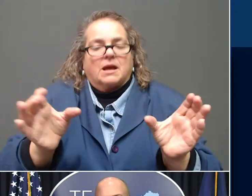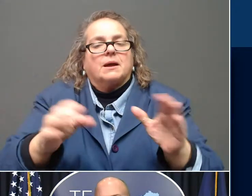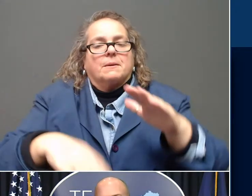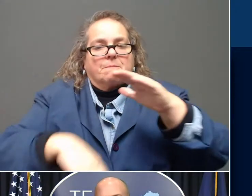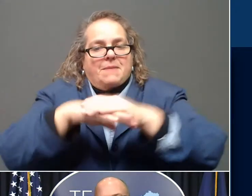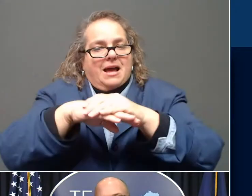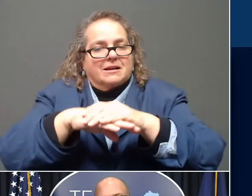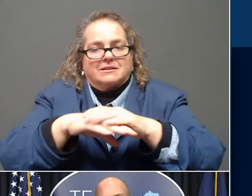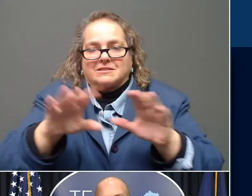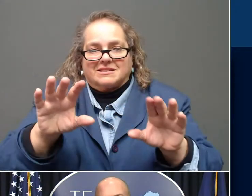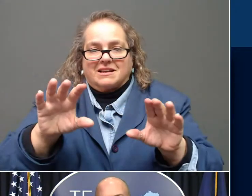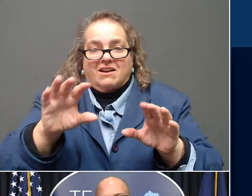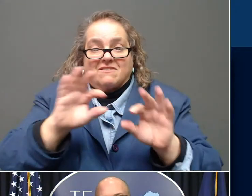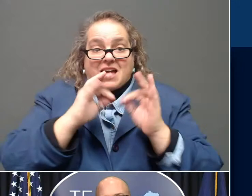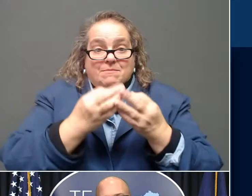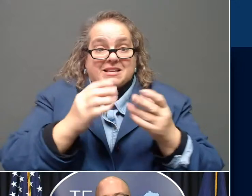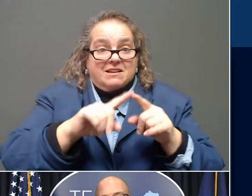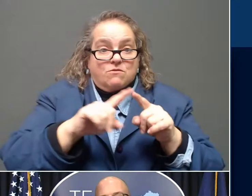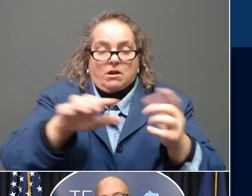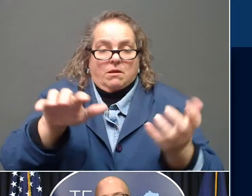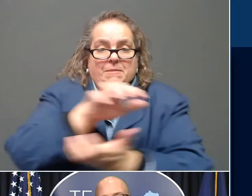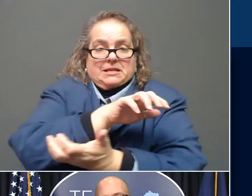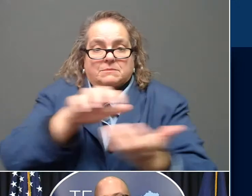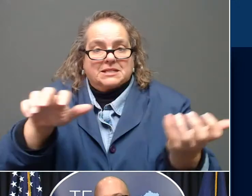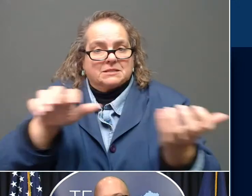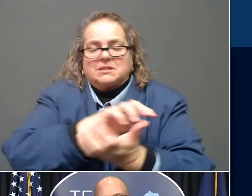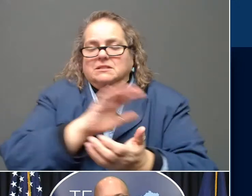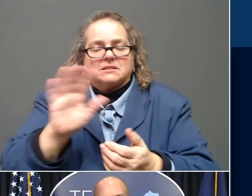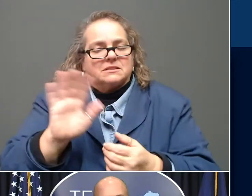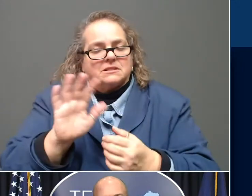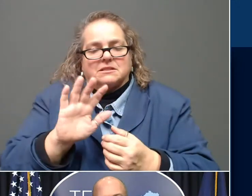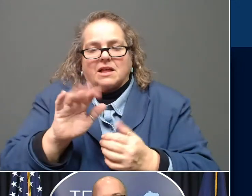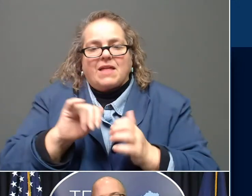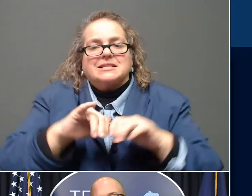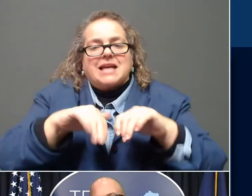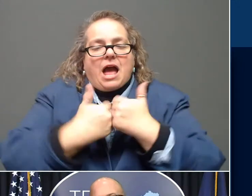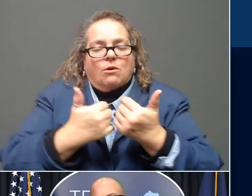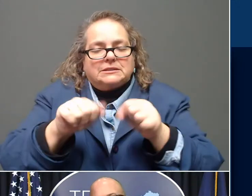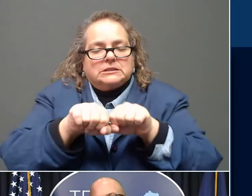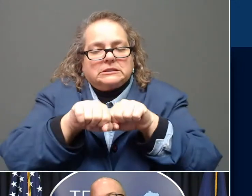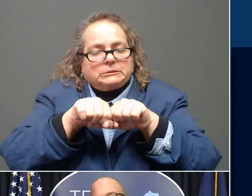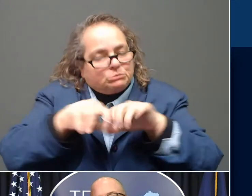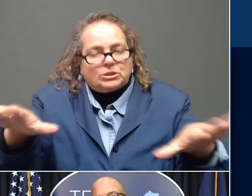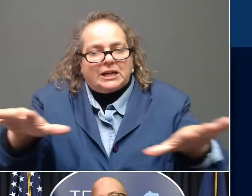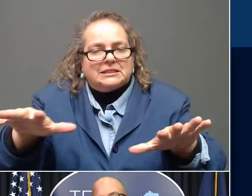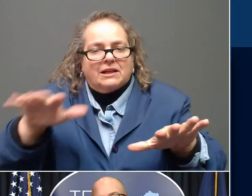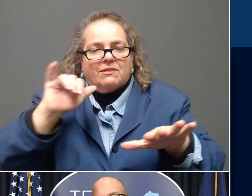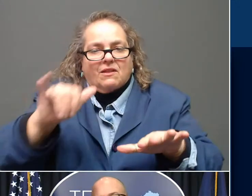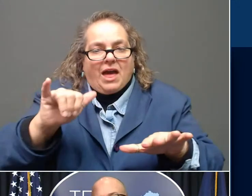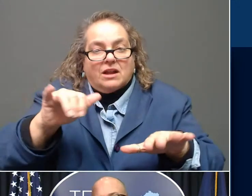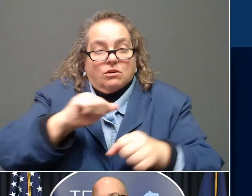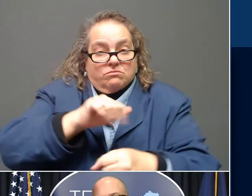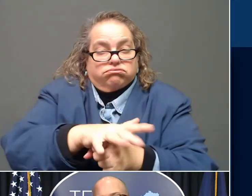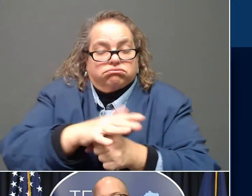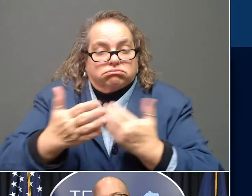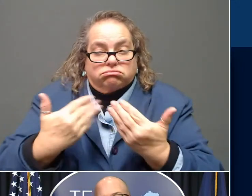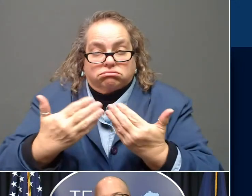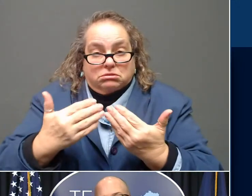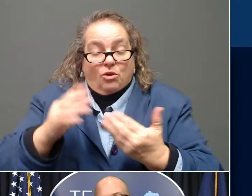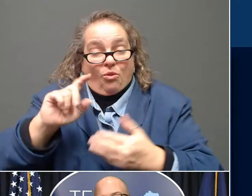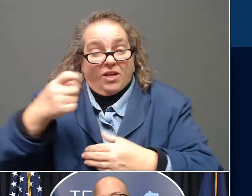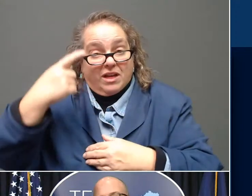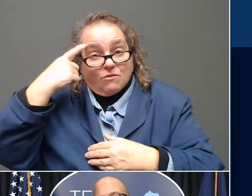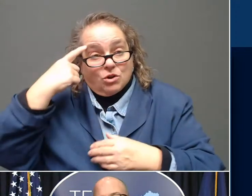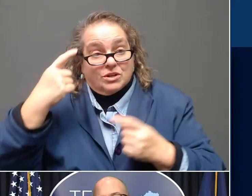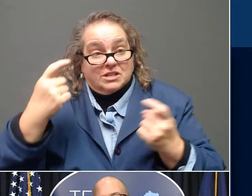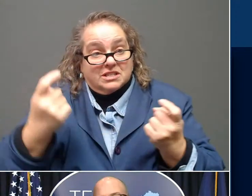for me to be a health commissioner, not an ER doc on Super Bowl Sunday. So I hope you enjoy the game, but it takes an effort like the slide says. If you can